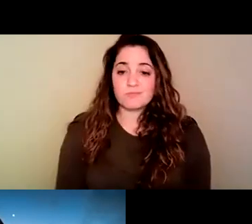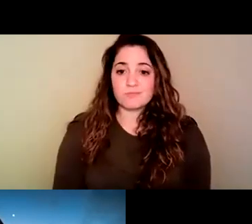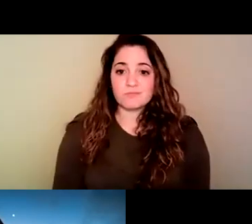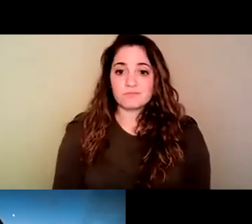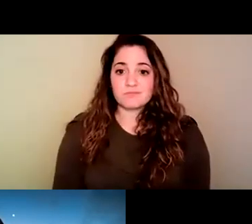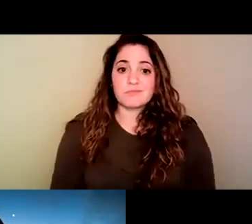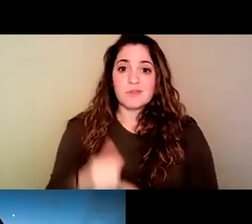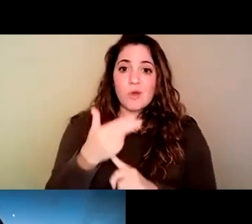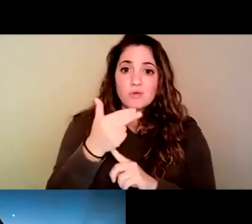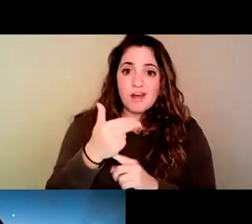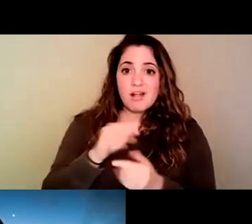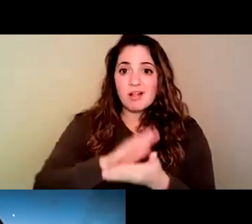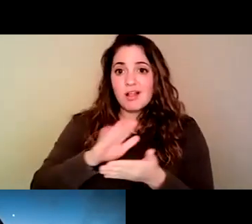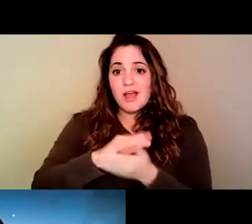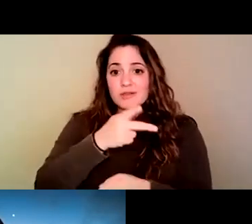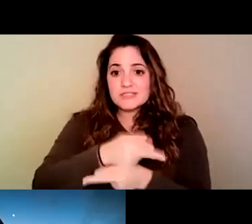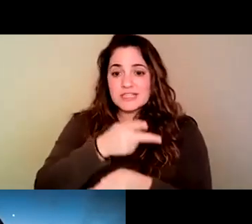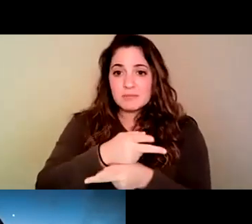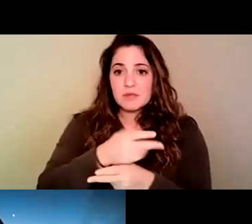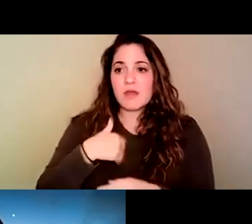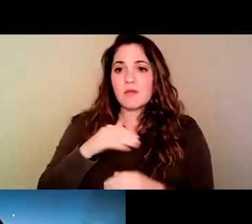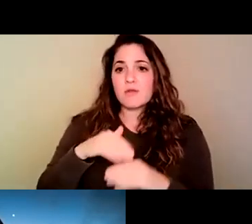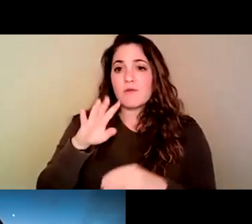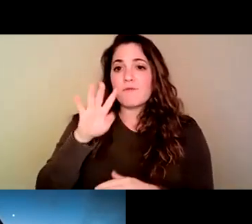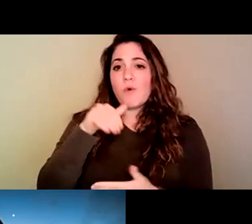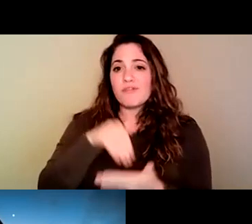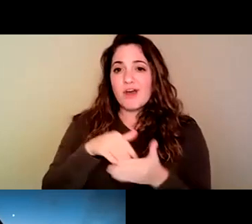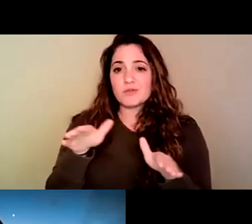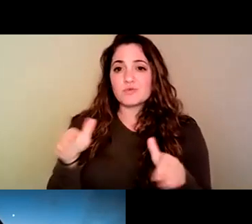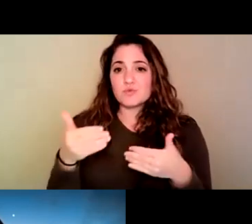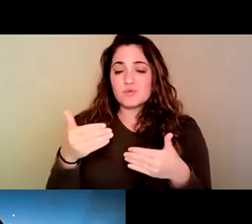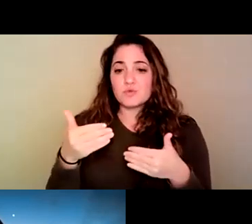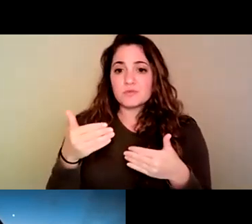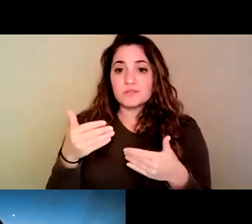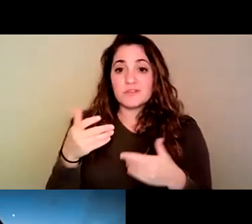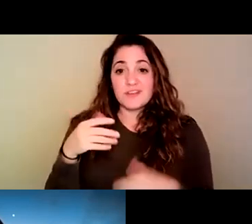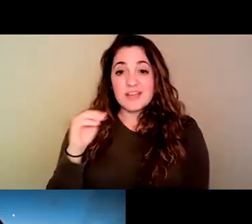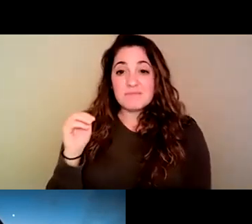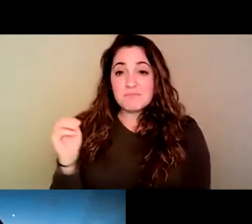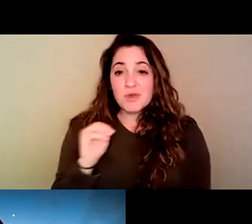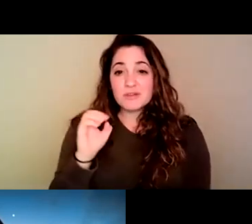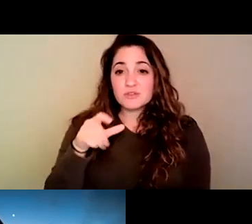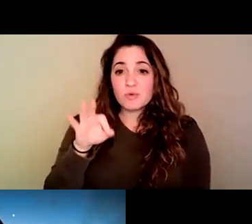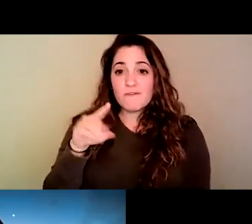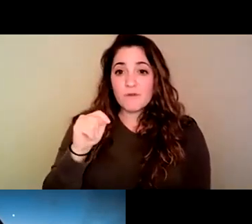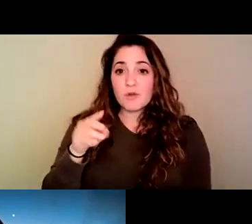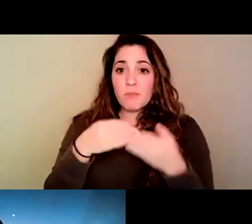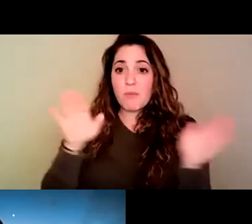Hotel, housekeeping, EVS had 4,000 rooms and millions of square feet of public space to get